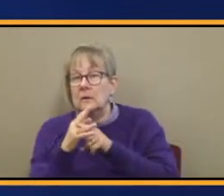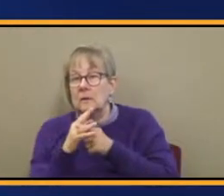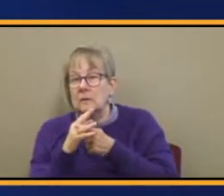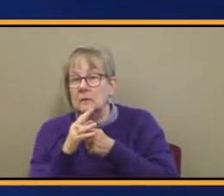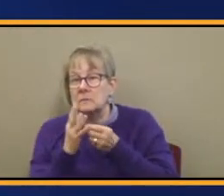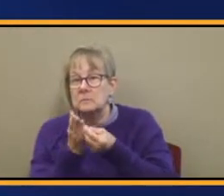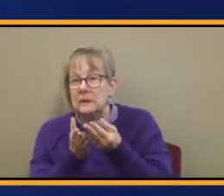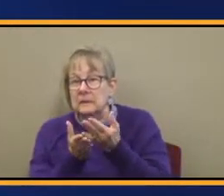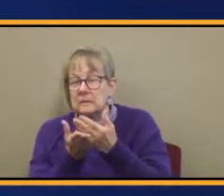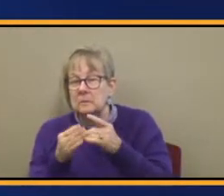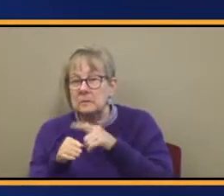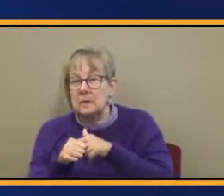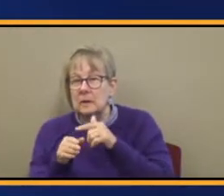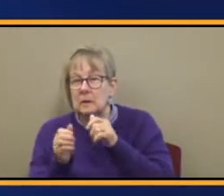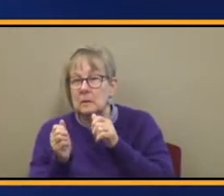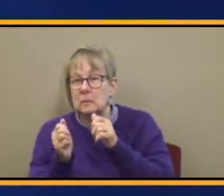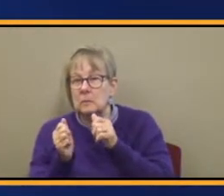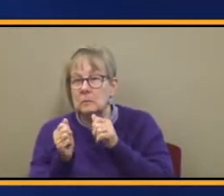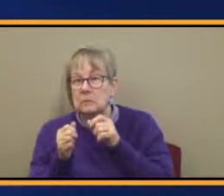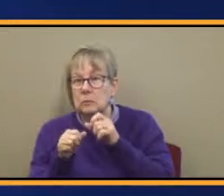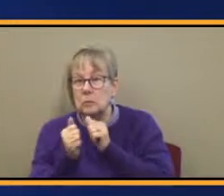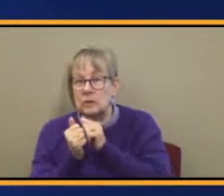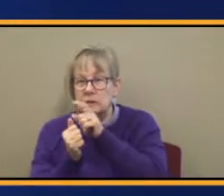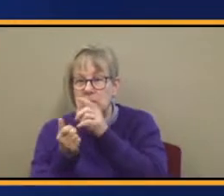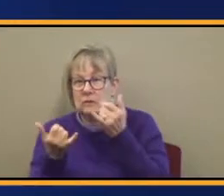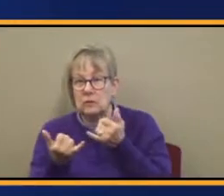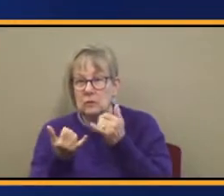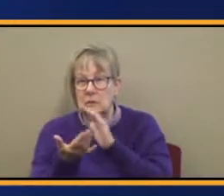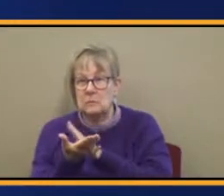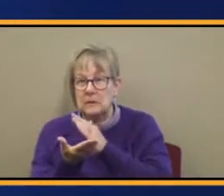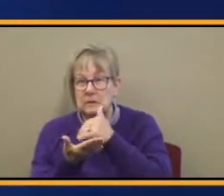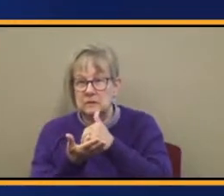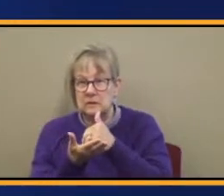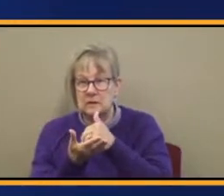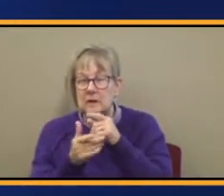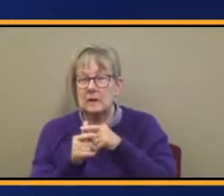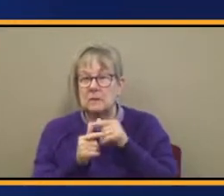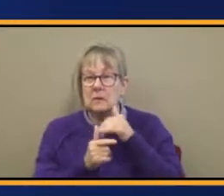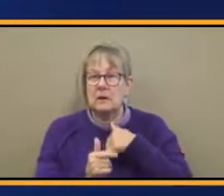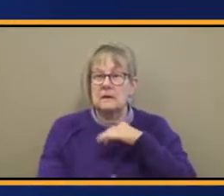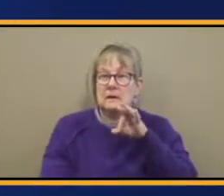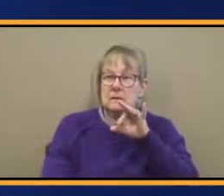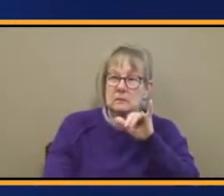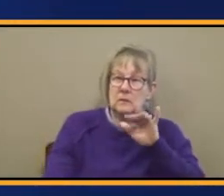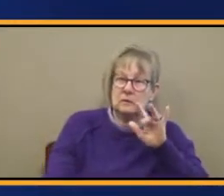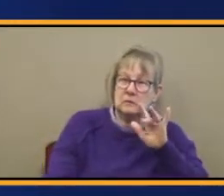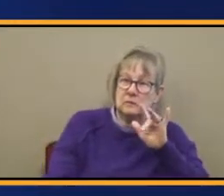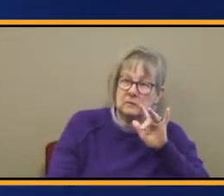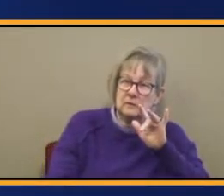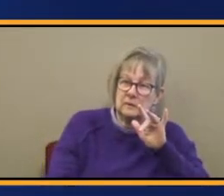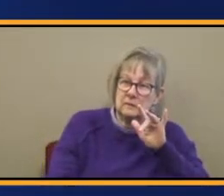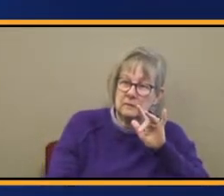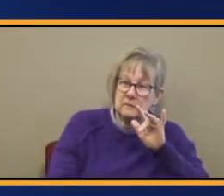go through the current budget book. I think that'll be a good refresher. And then we won't have the FY25 book until probably